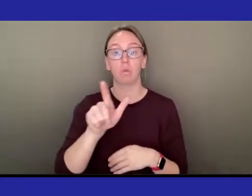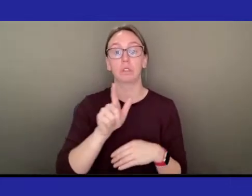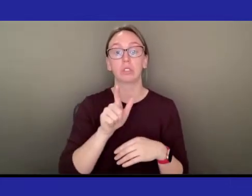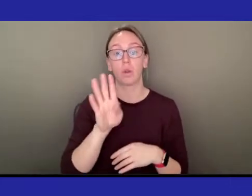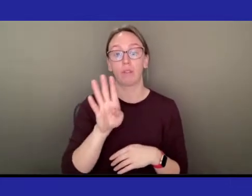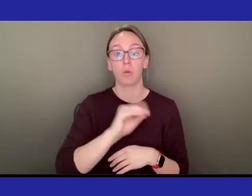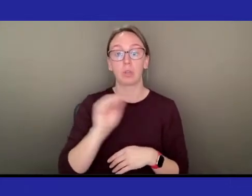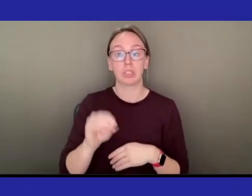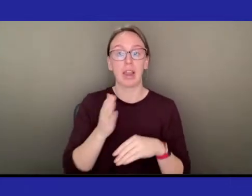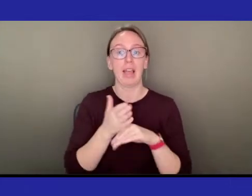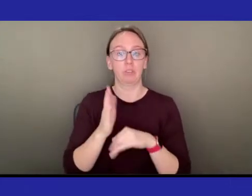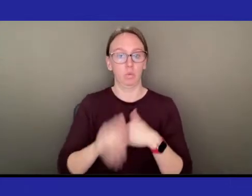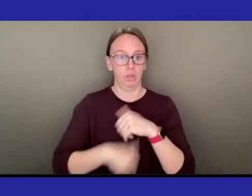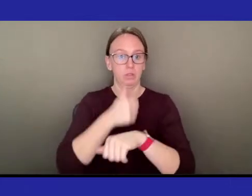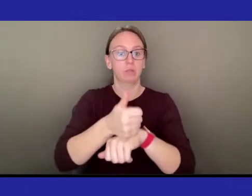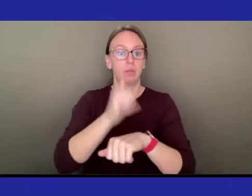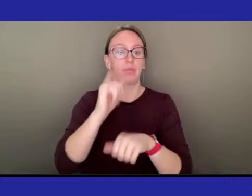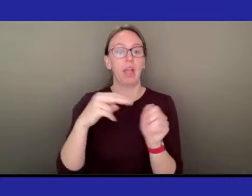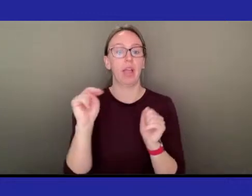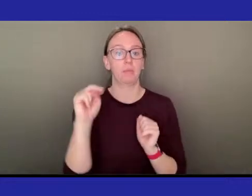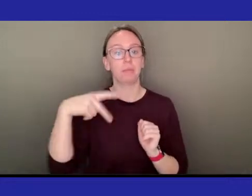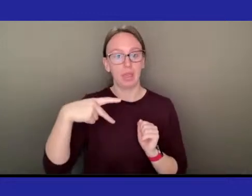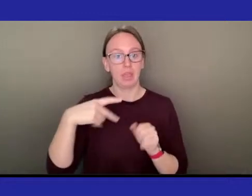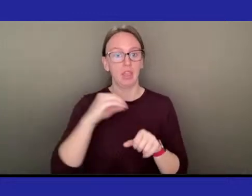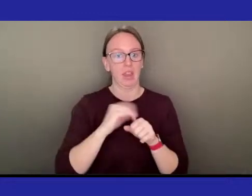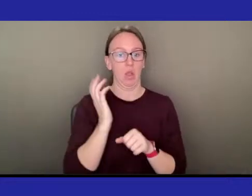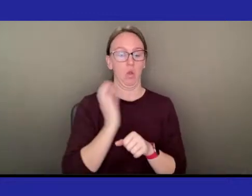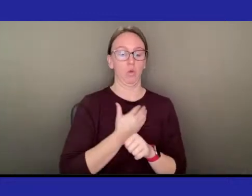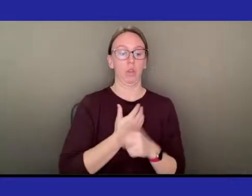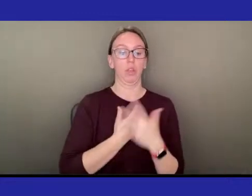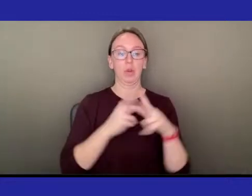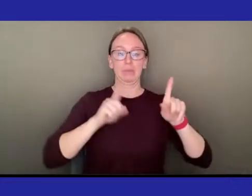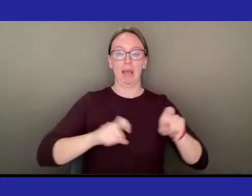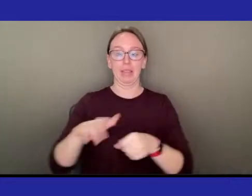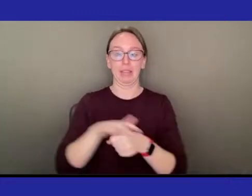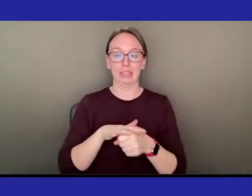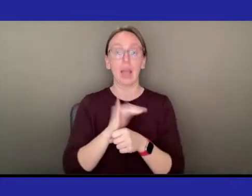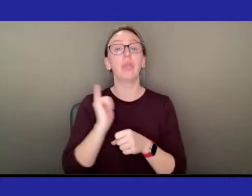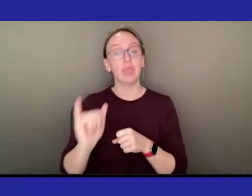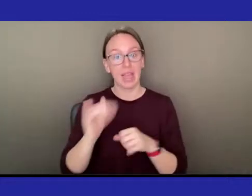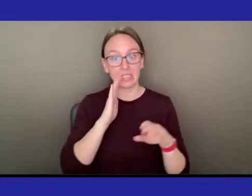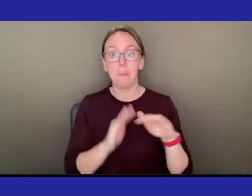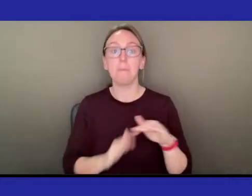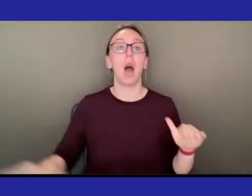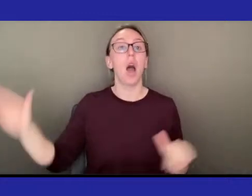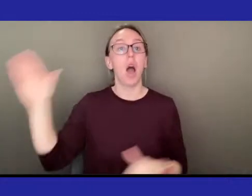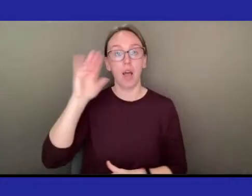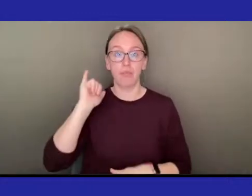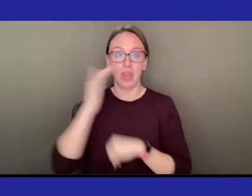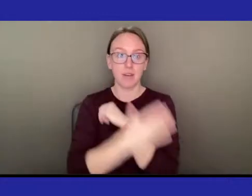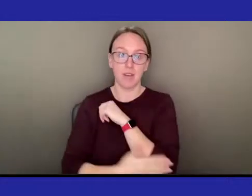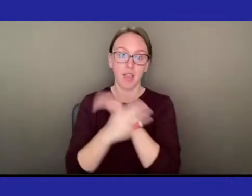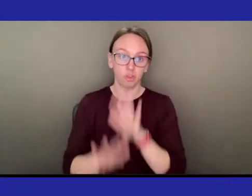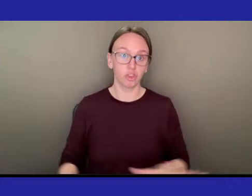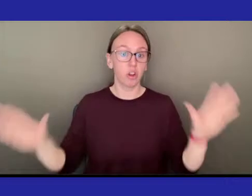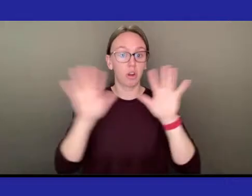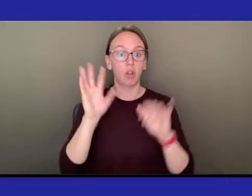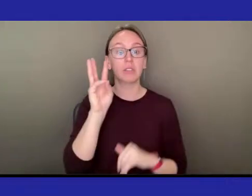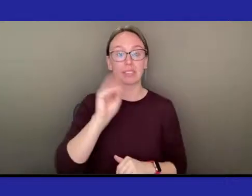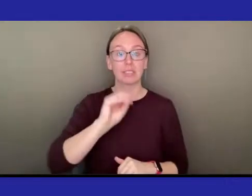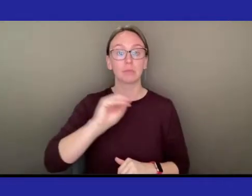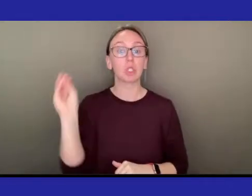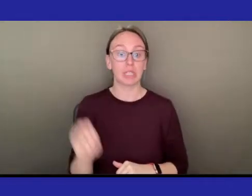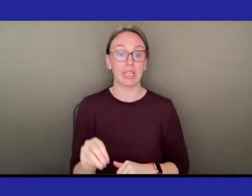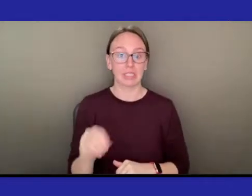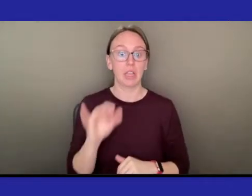sites, and that's well above the national screening average of 6%. So that shows us the utility of having this nurse practitioner model